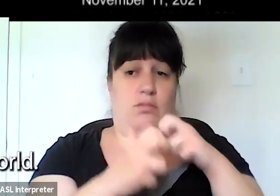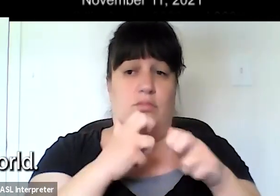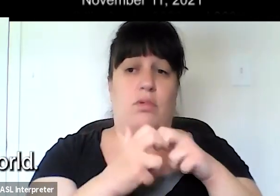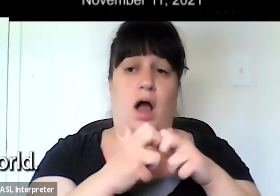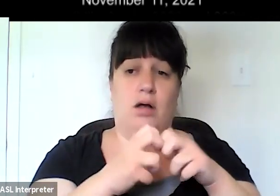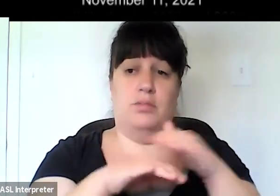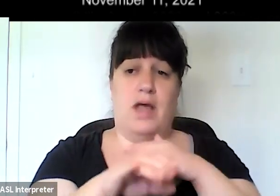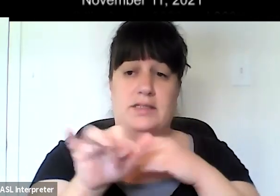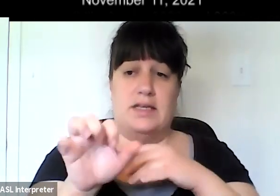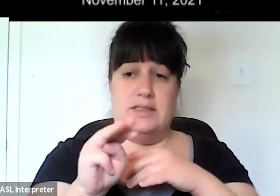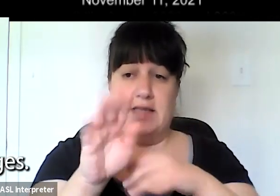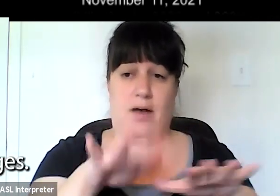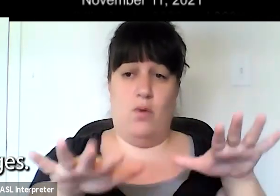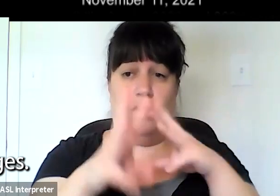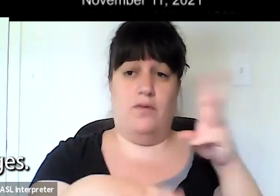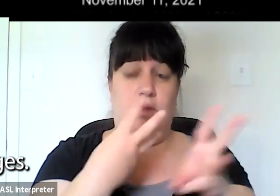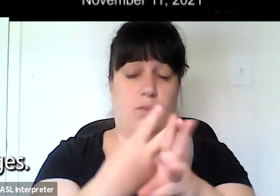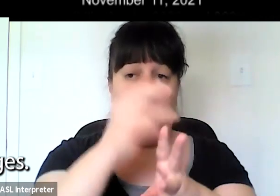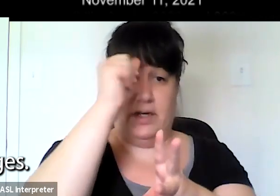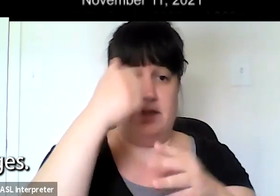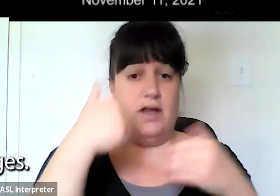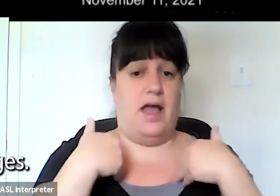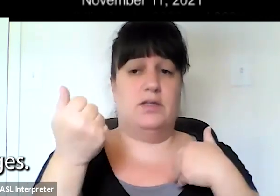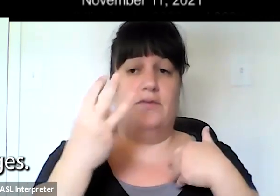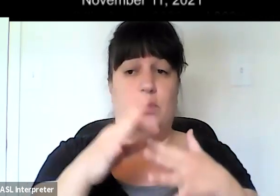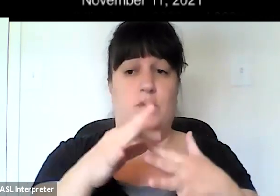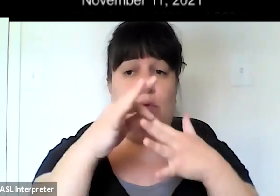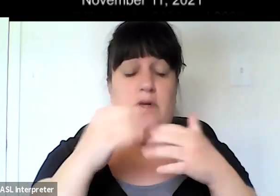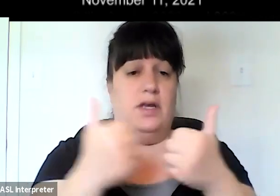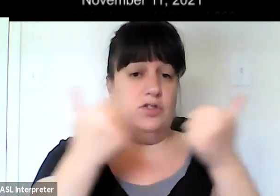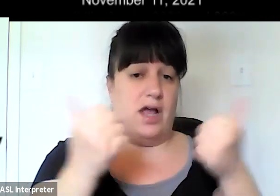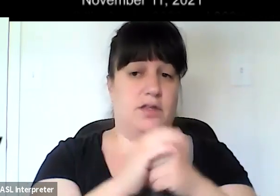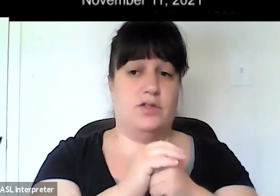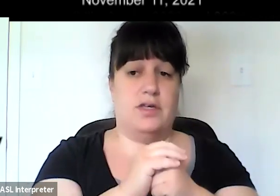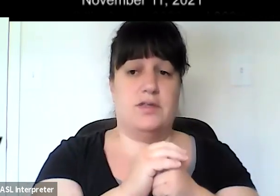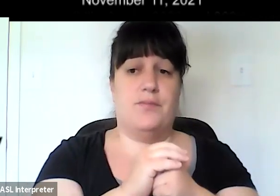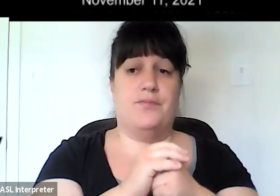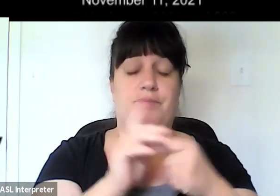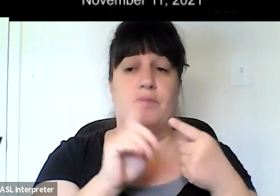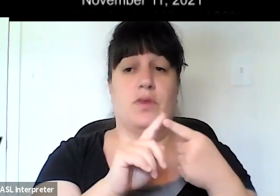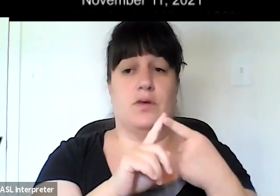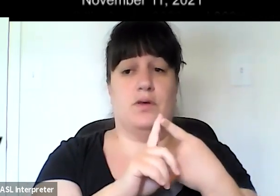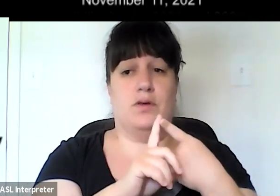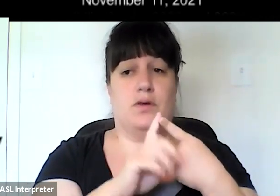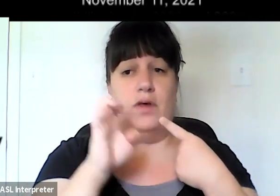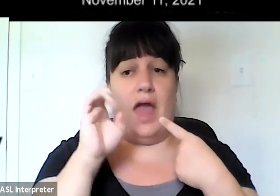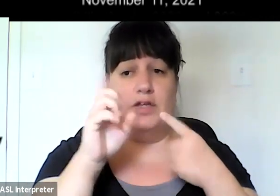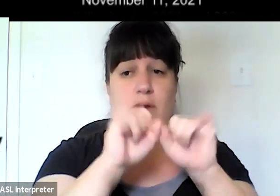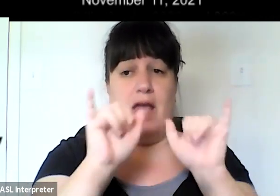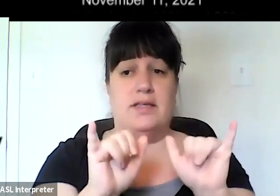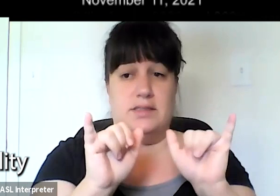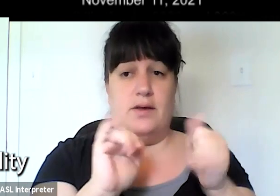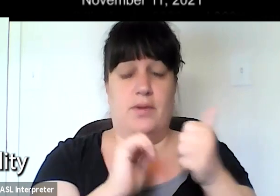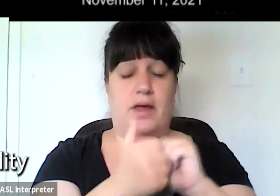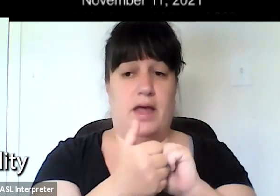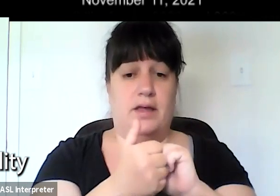STEM across the world, India also has a few unique challenges. First of all, our education system, the way it's